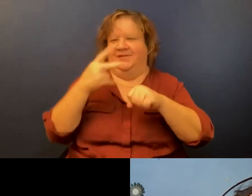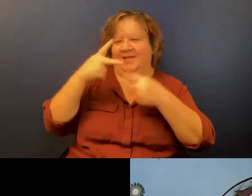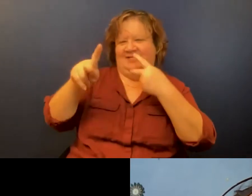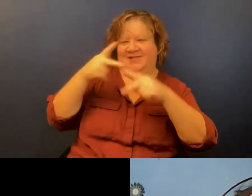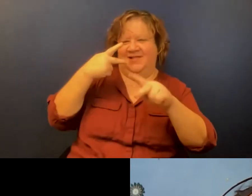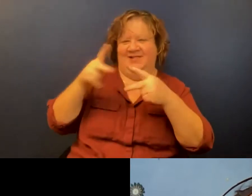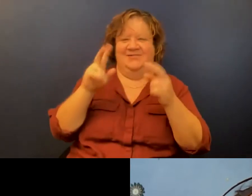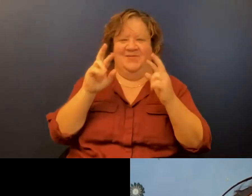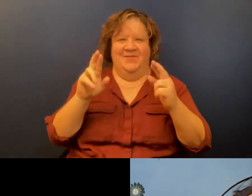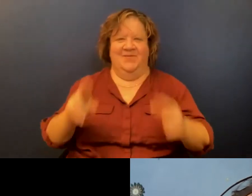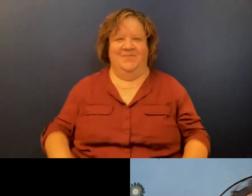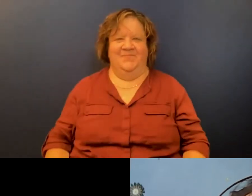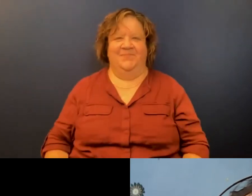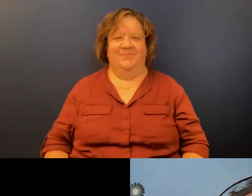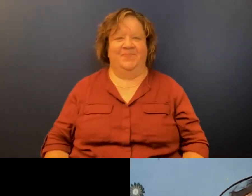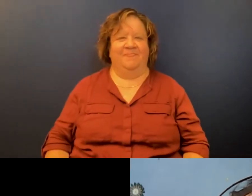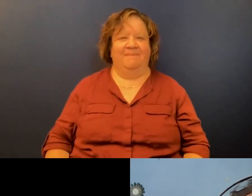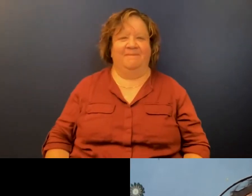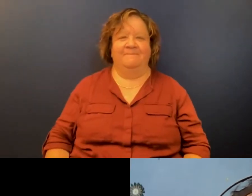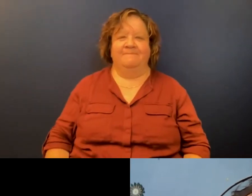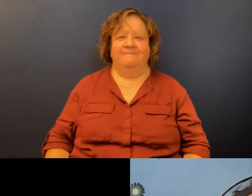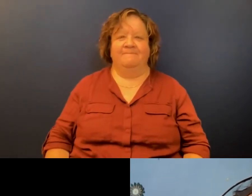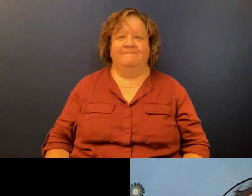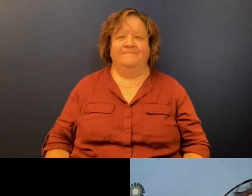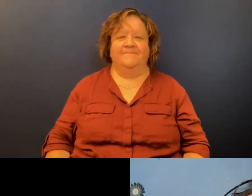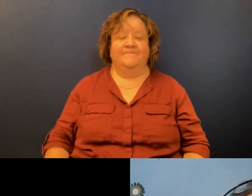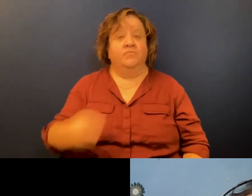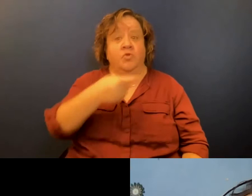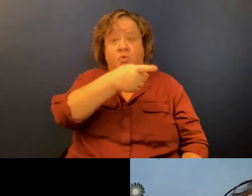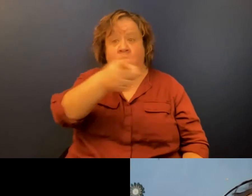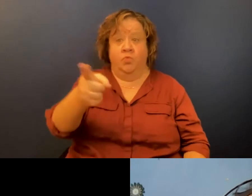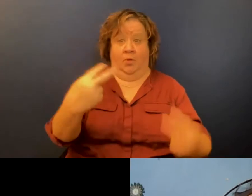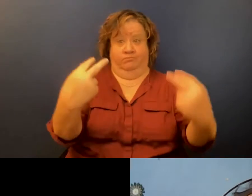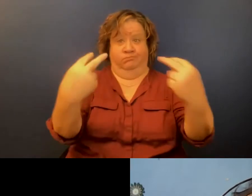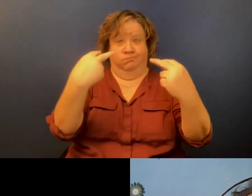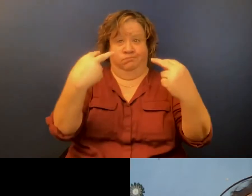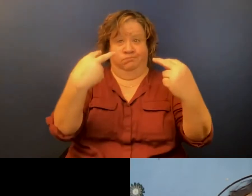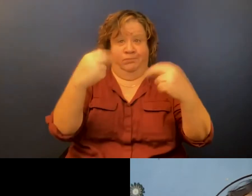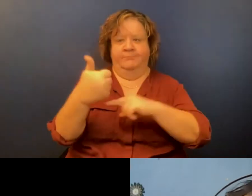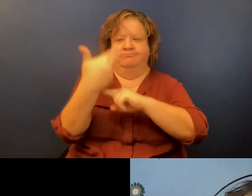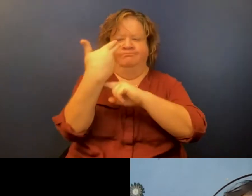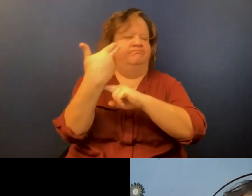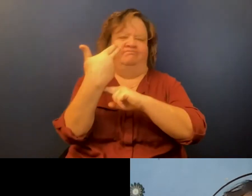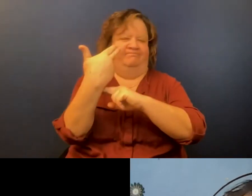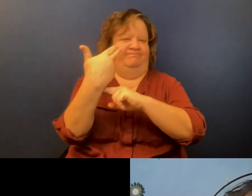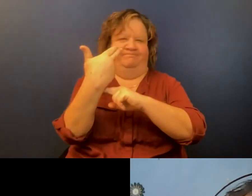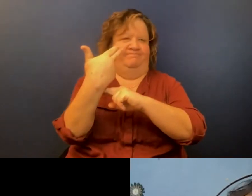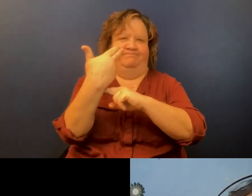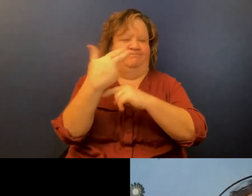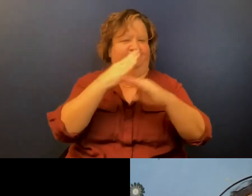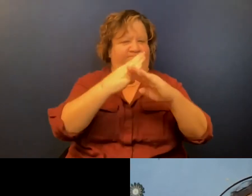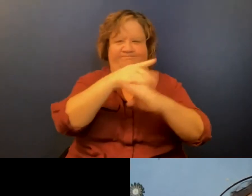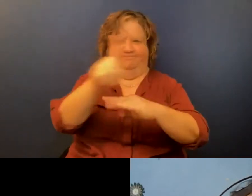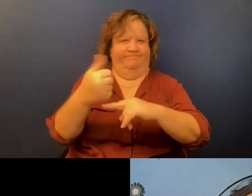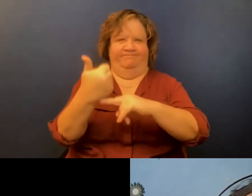because we have limitations on the Zoom platform. If we don't have much time, then we will